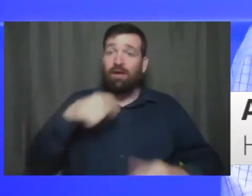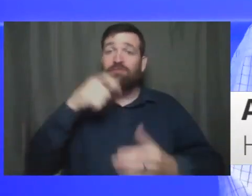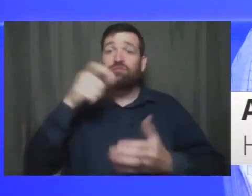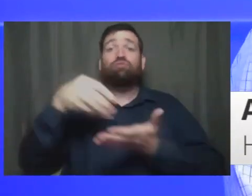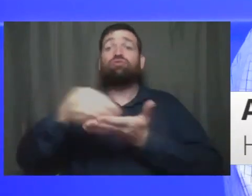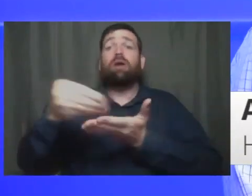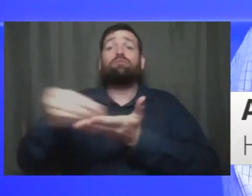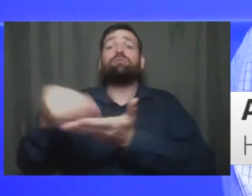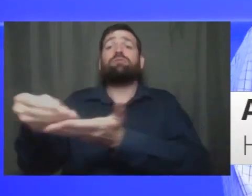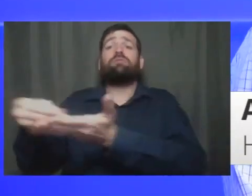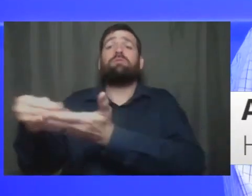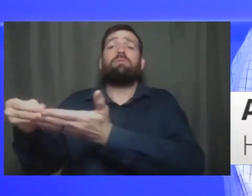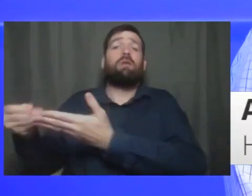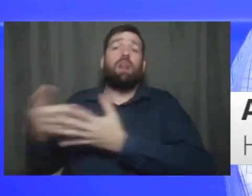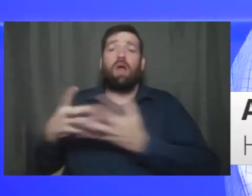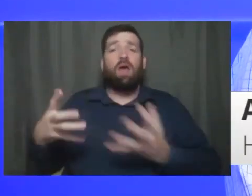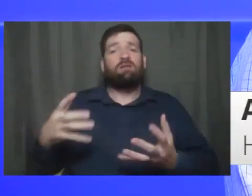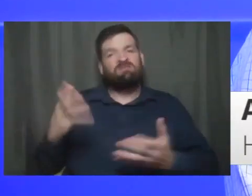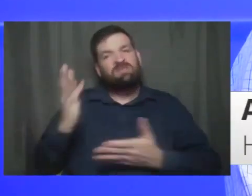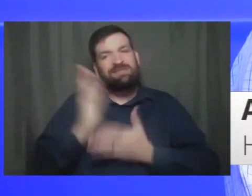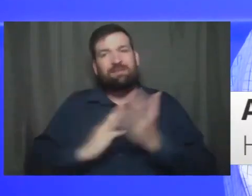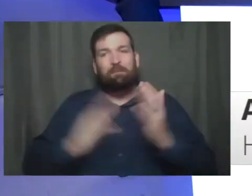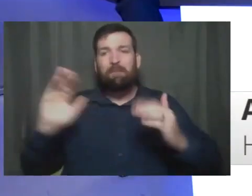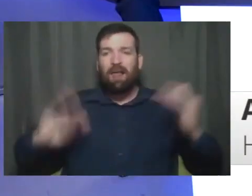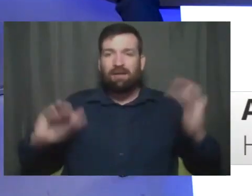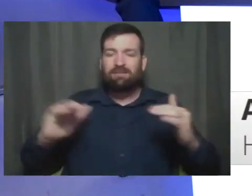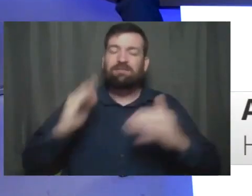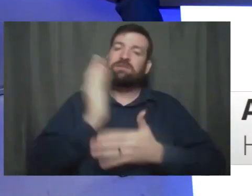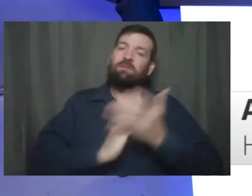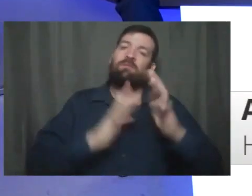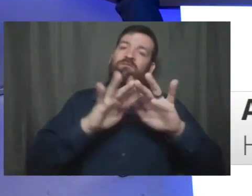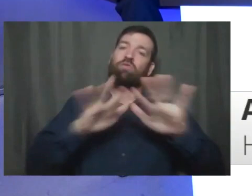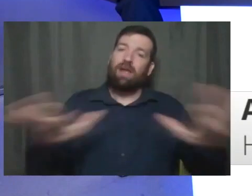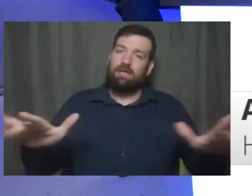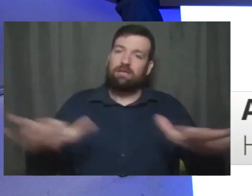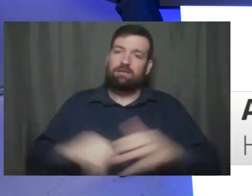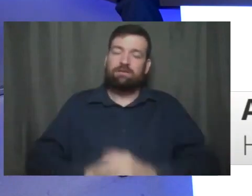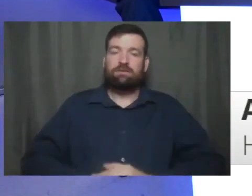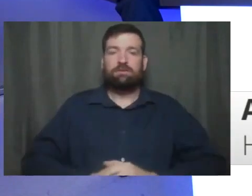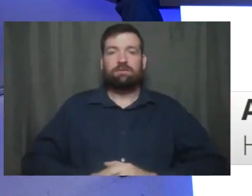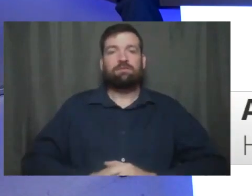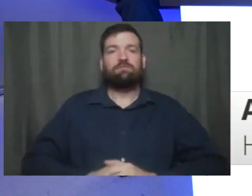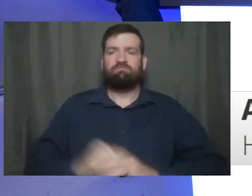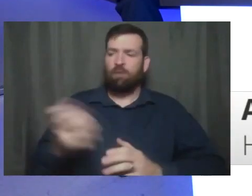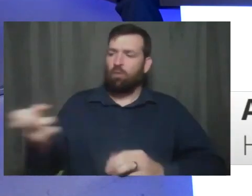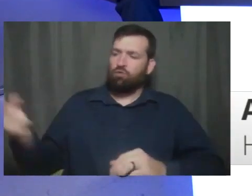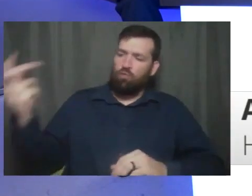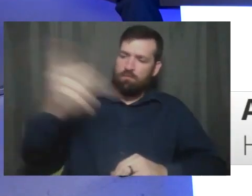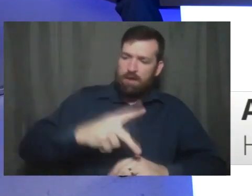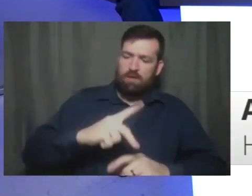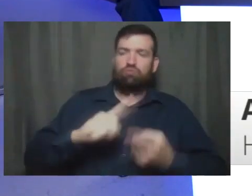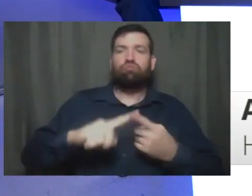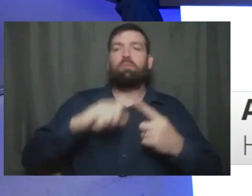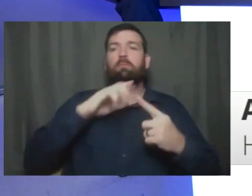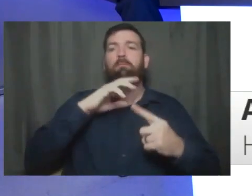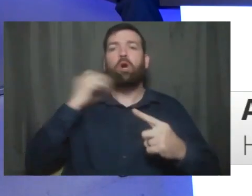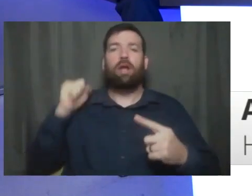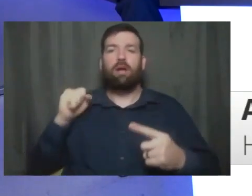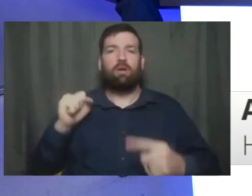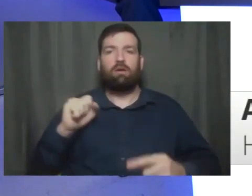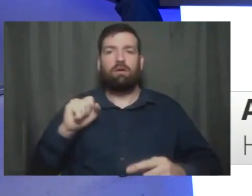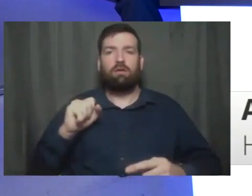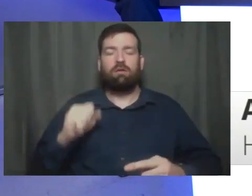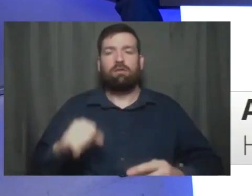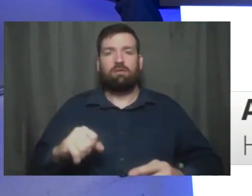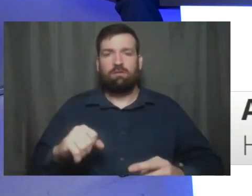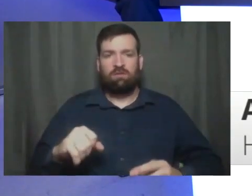need sort of some balance and some variety. All right, so let's talk about, I want to go back to this burnout a little bit and just people finding the balance